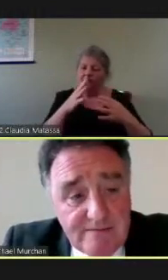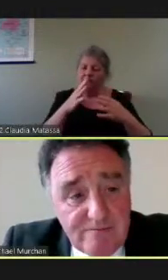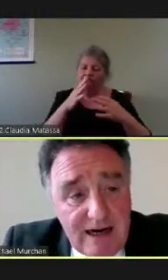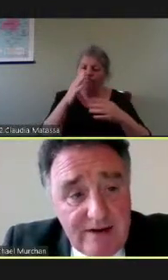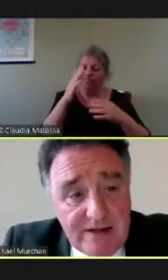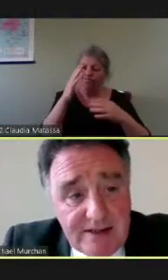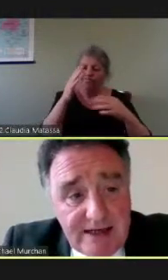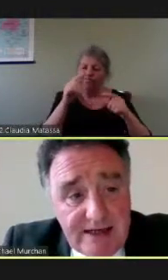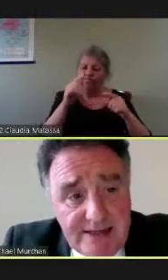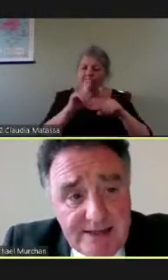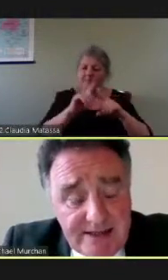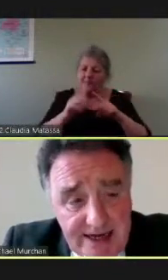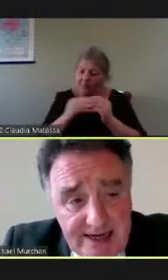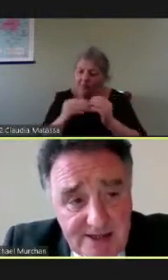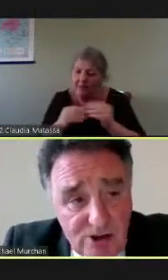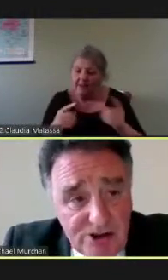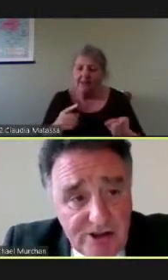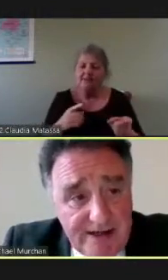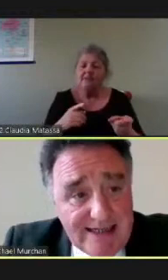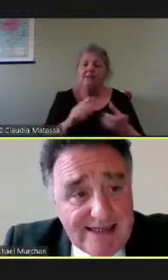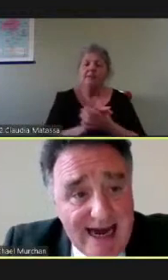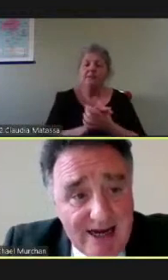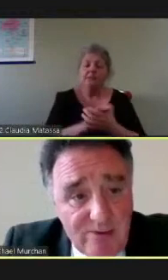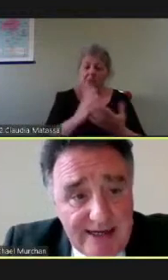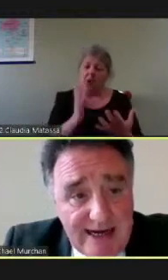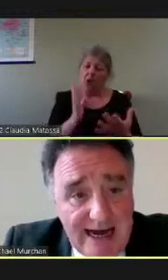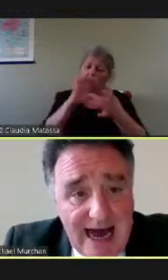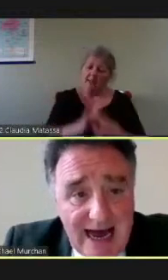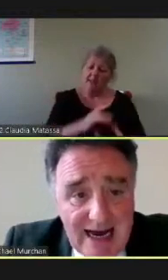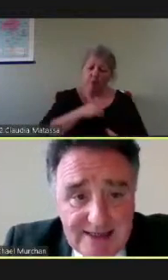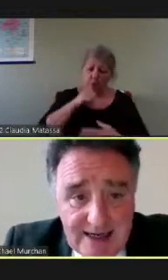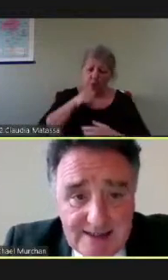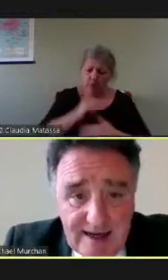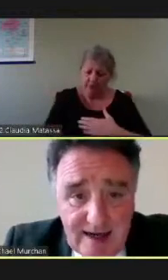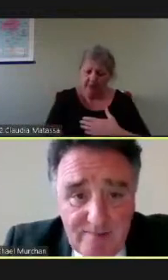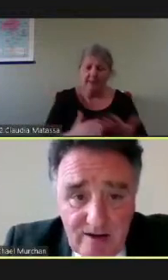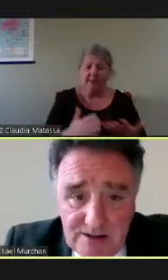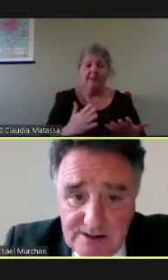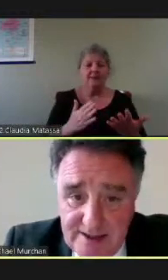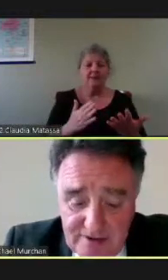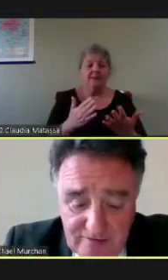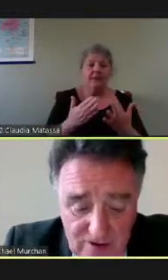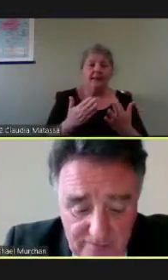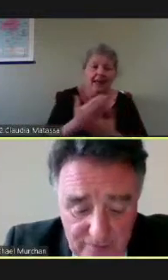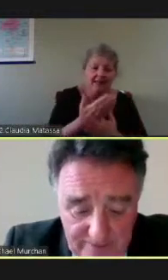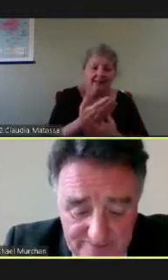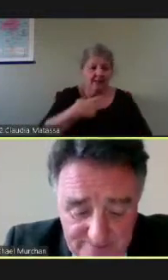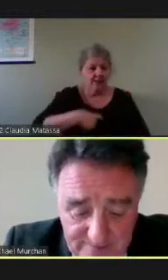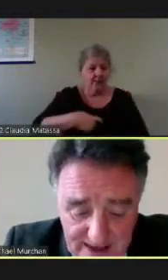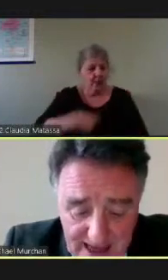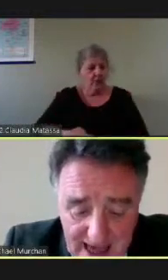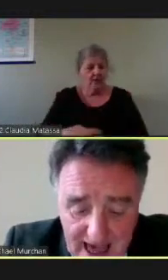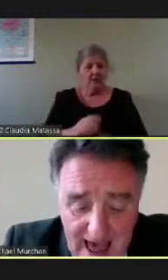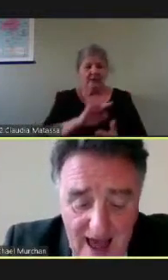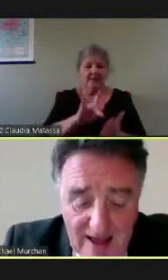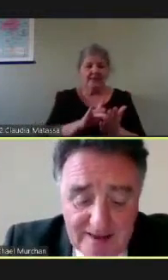these relevant to today's discussion is equity, access, and person-centered recovery.